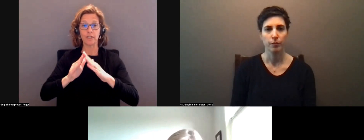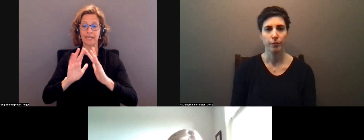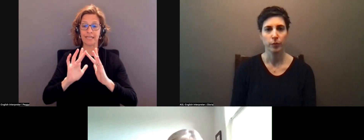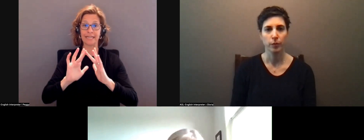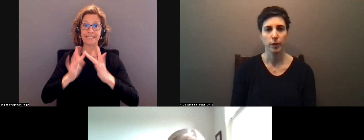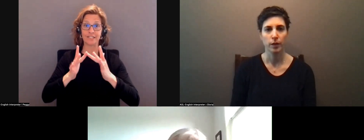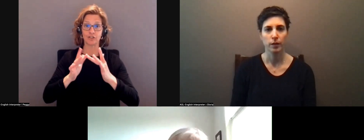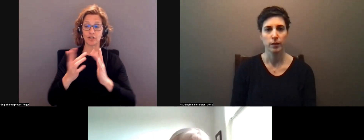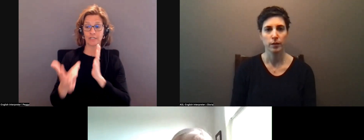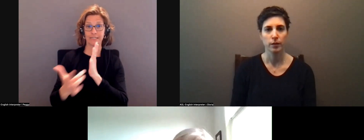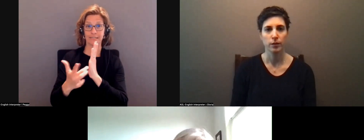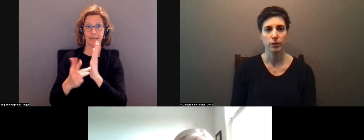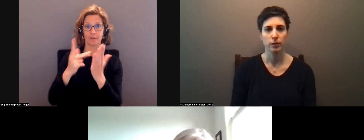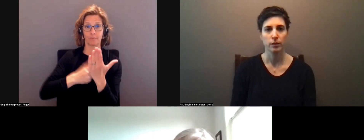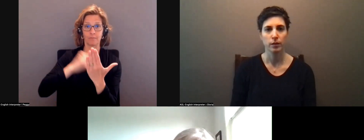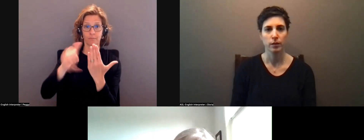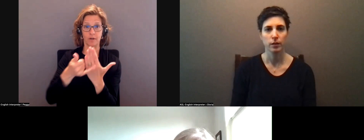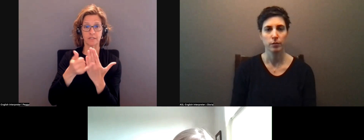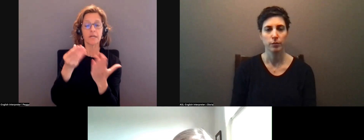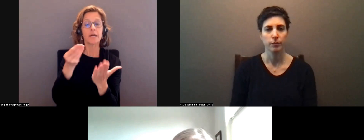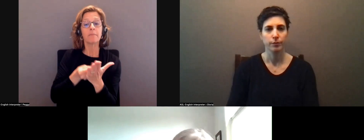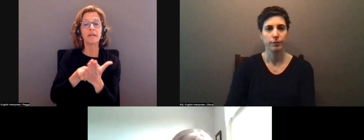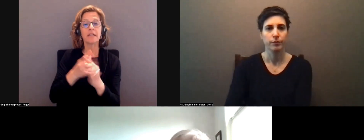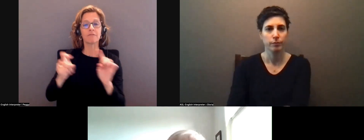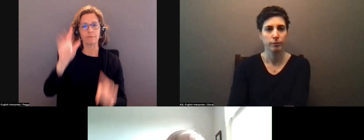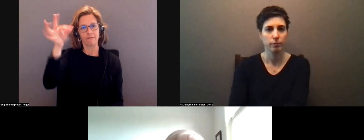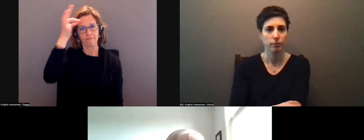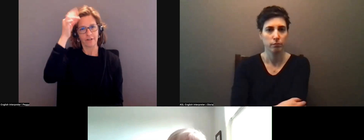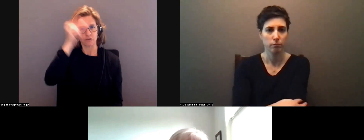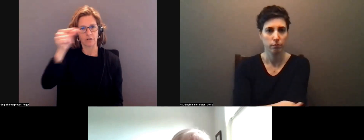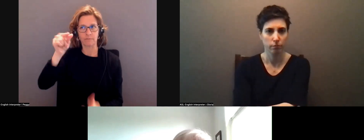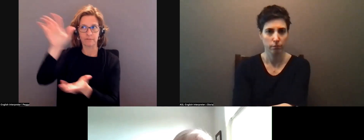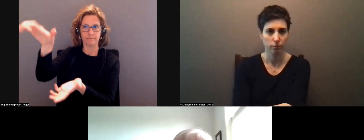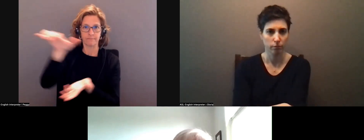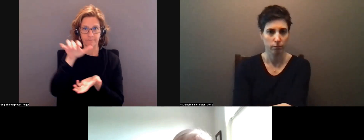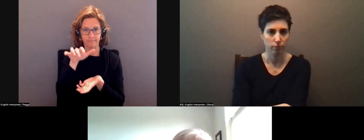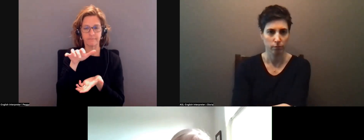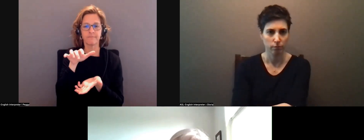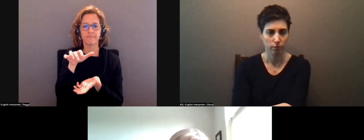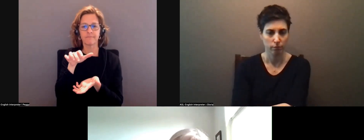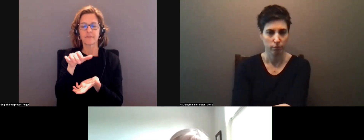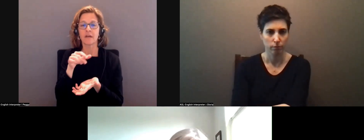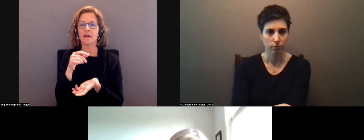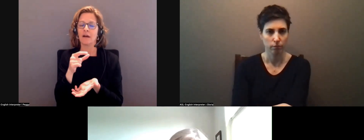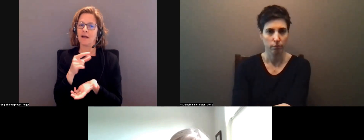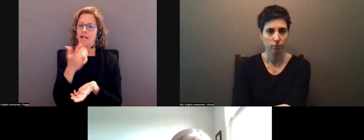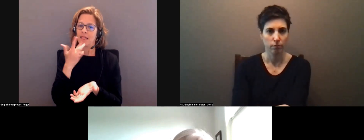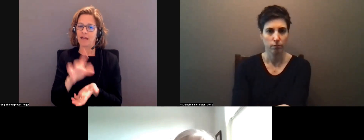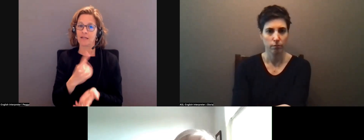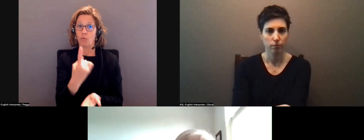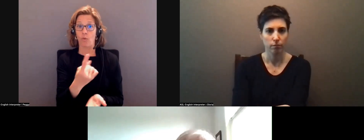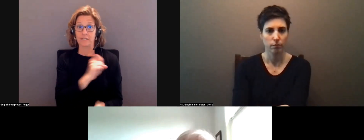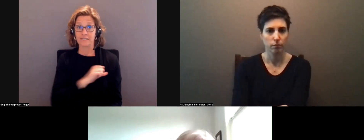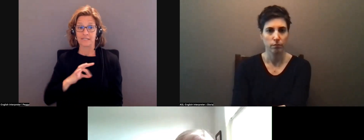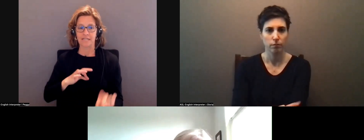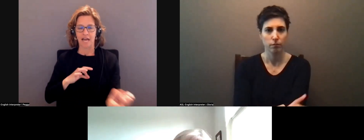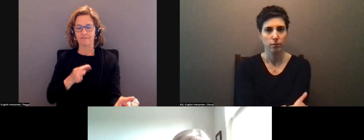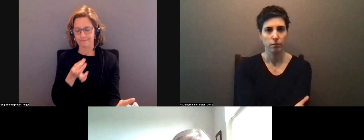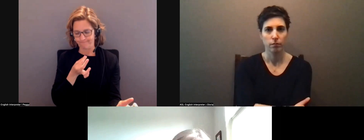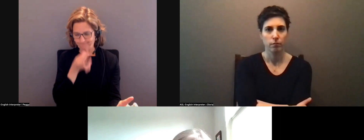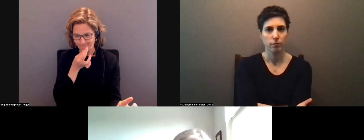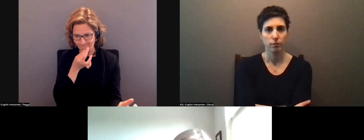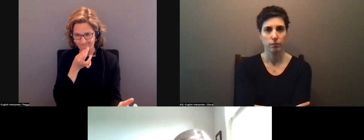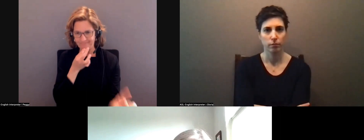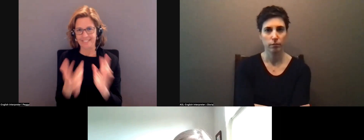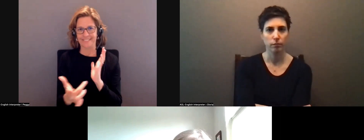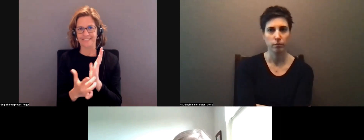was federally funded. And thankfully, we have one of our staff who is very gifted, digitally speaking, and she took